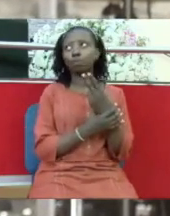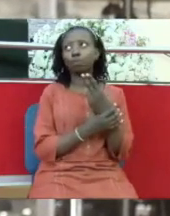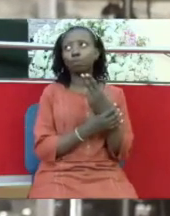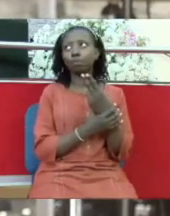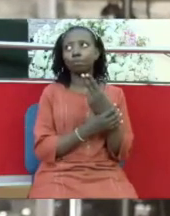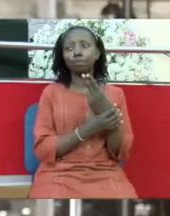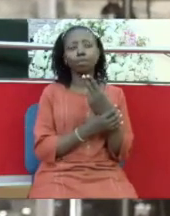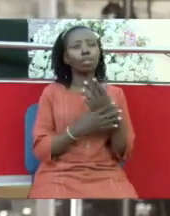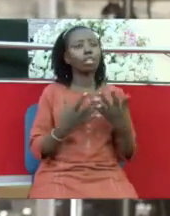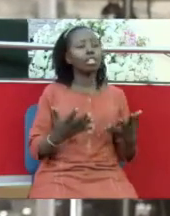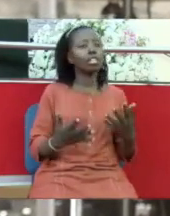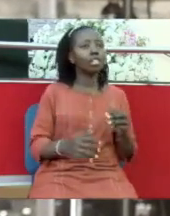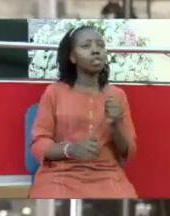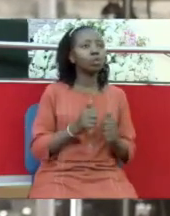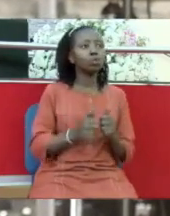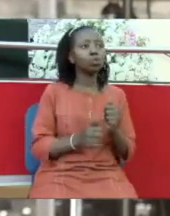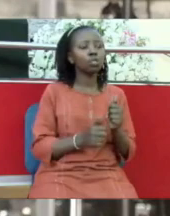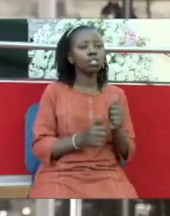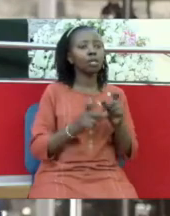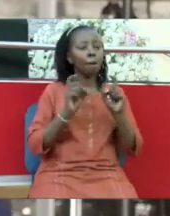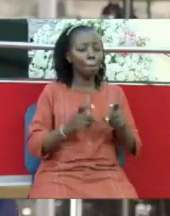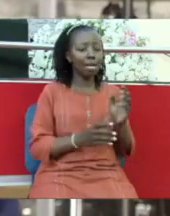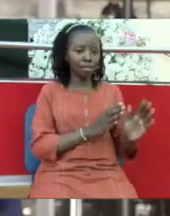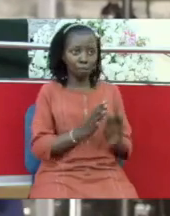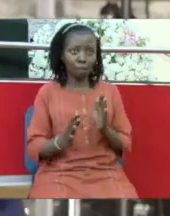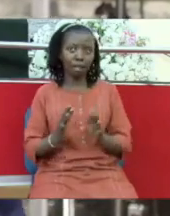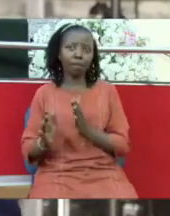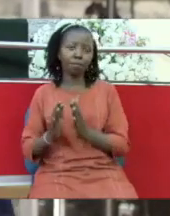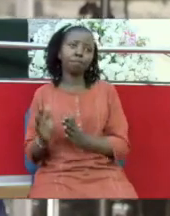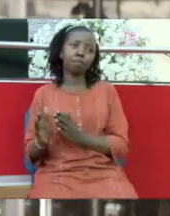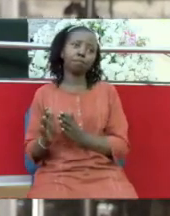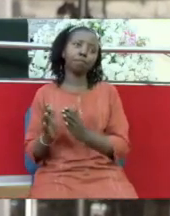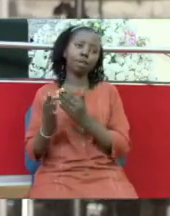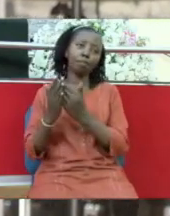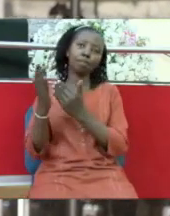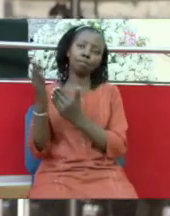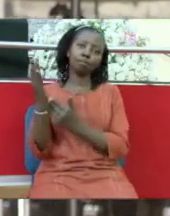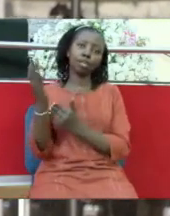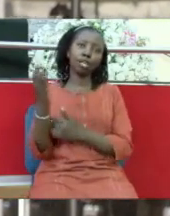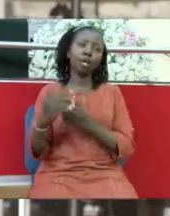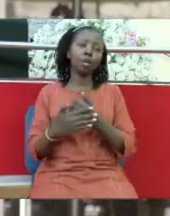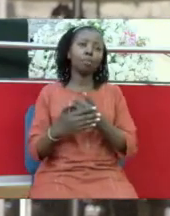as you enter into this struggle and this warfare.